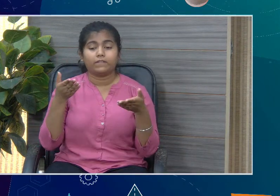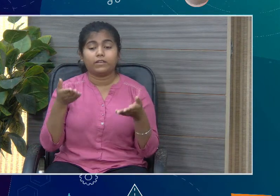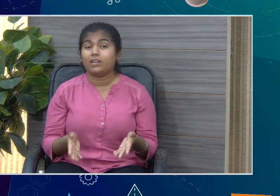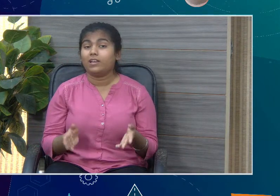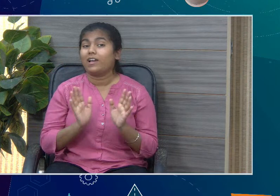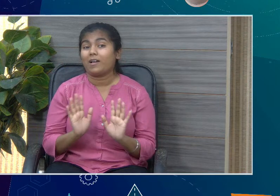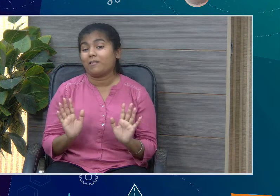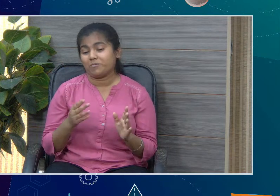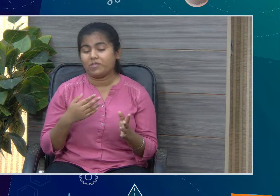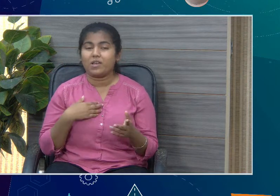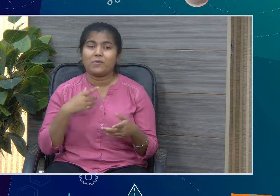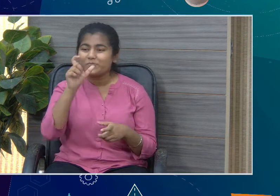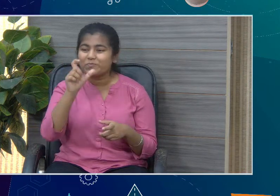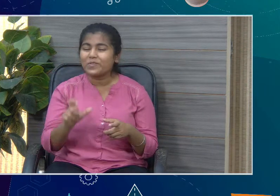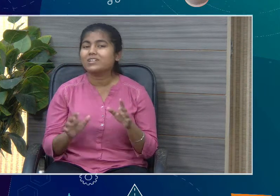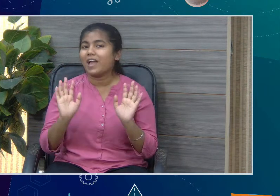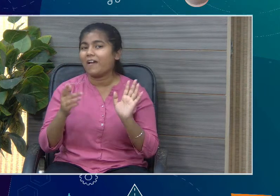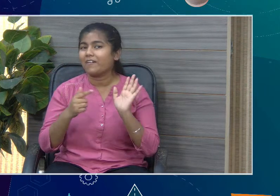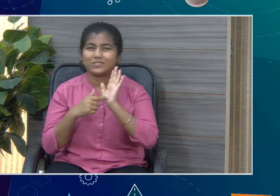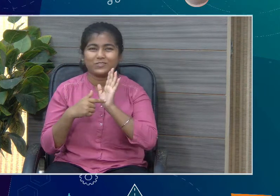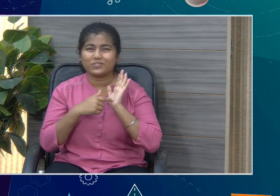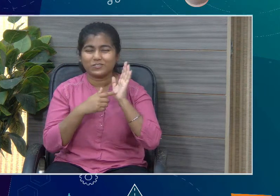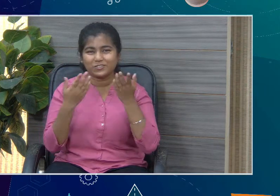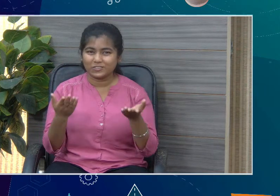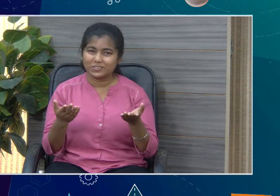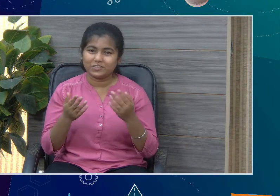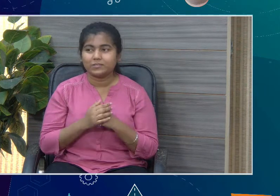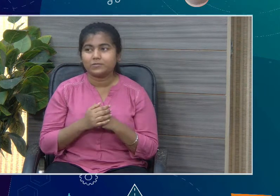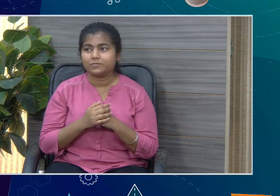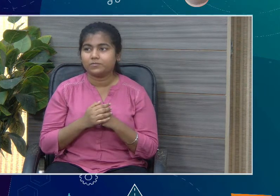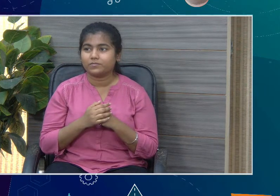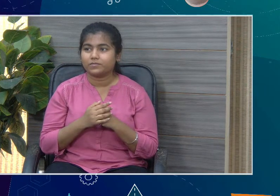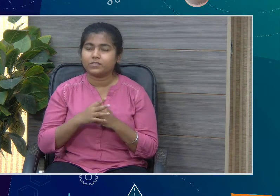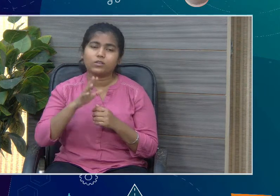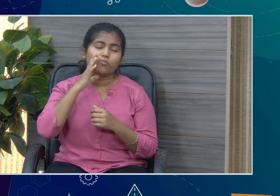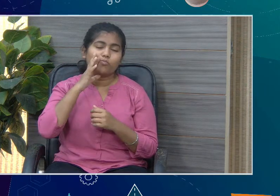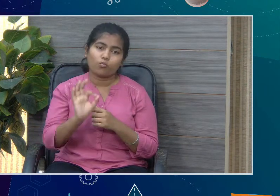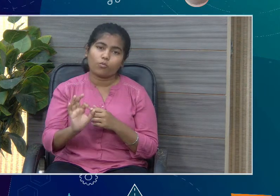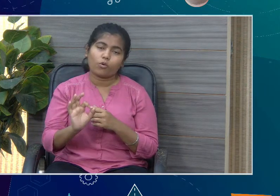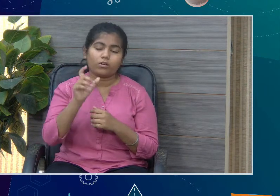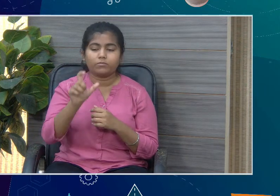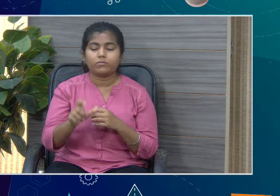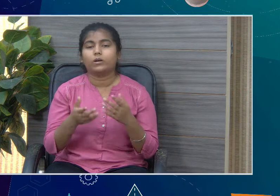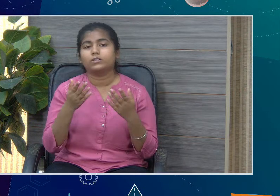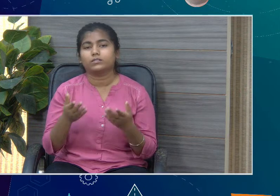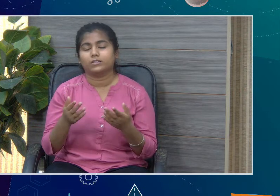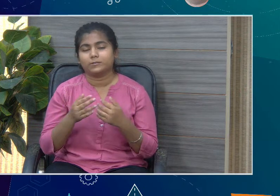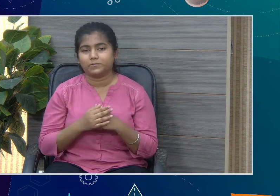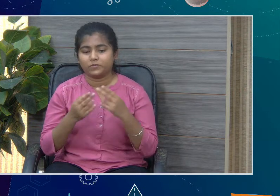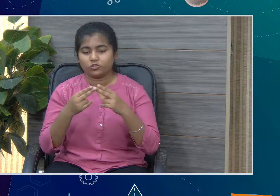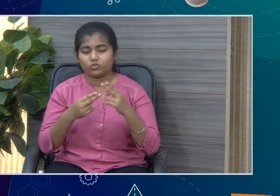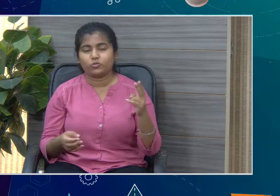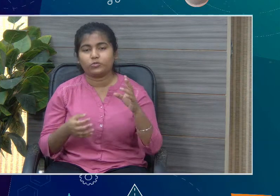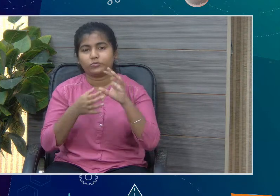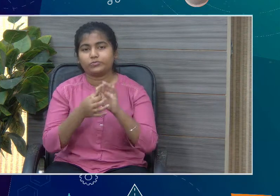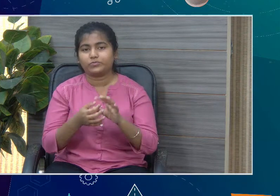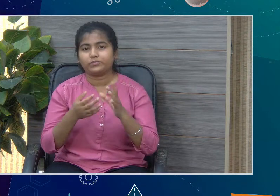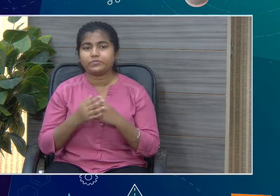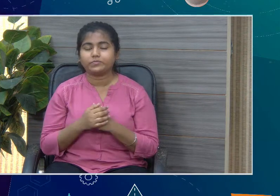we have our character, Robinson Crusoe. The main character of the character of the